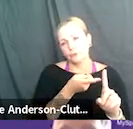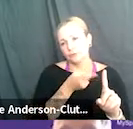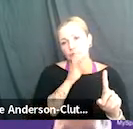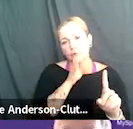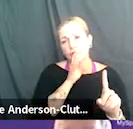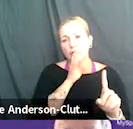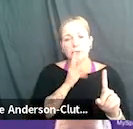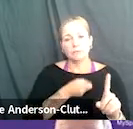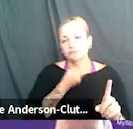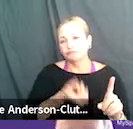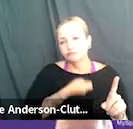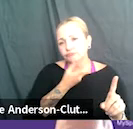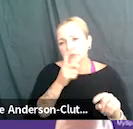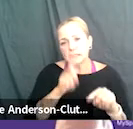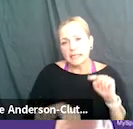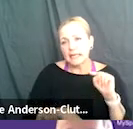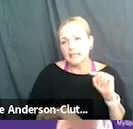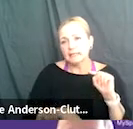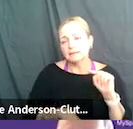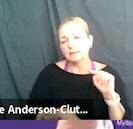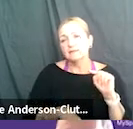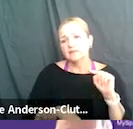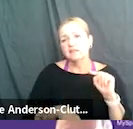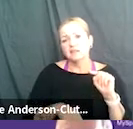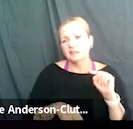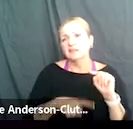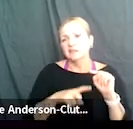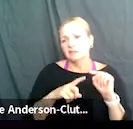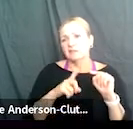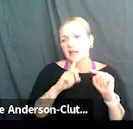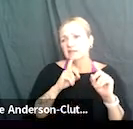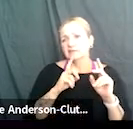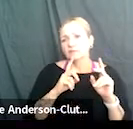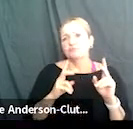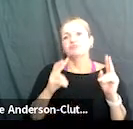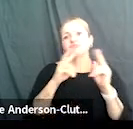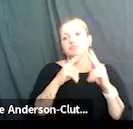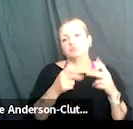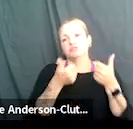anything about what's going on. I think that's what makes it so challenging. Absolutely.